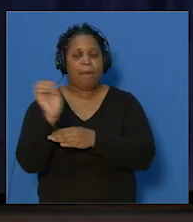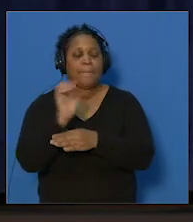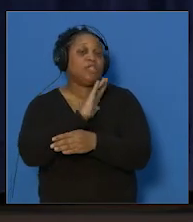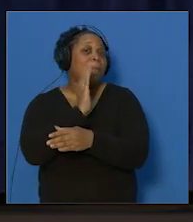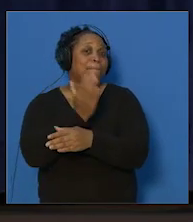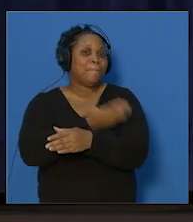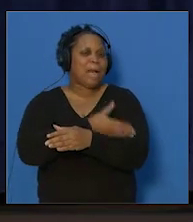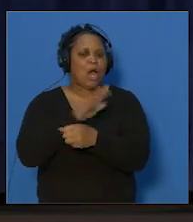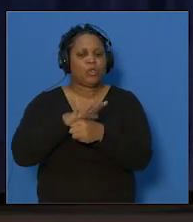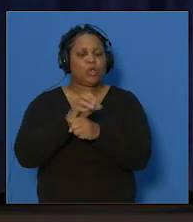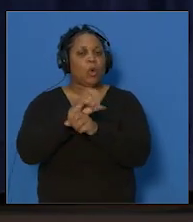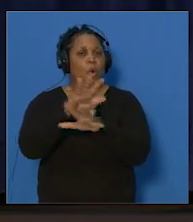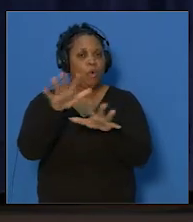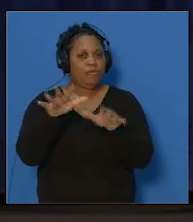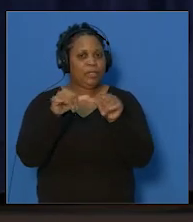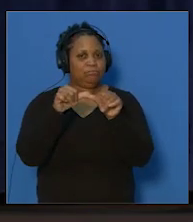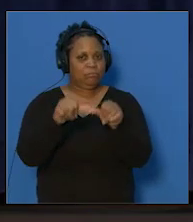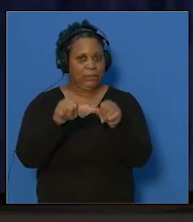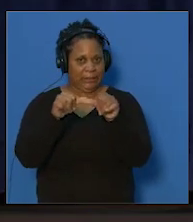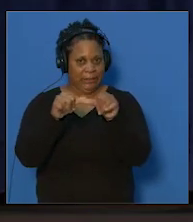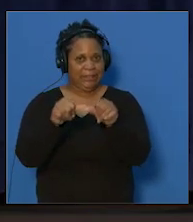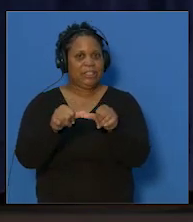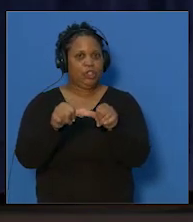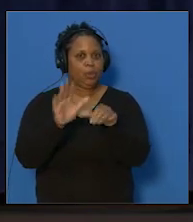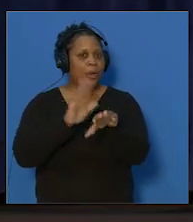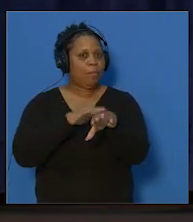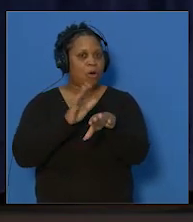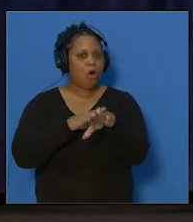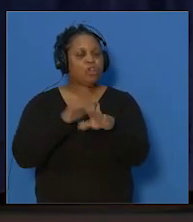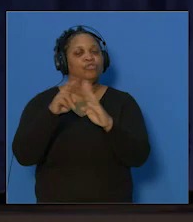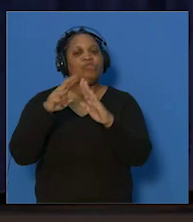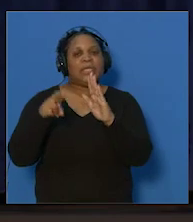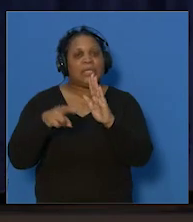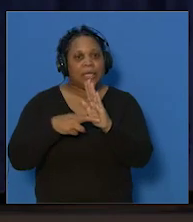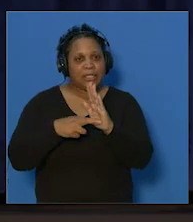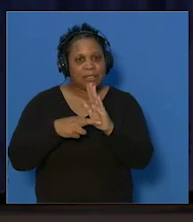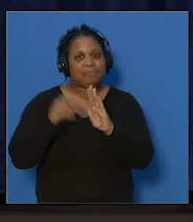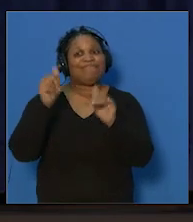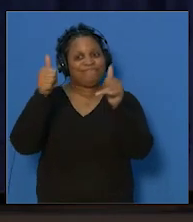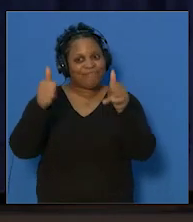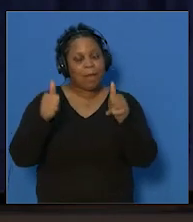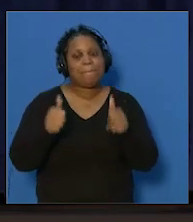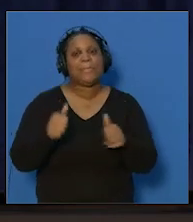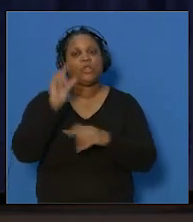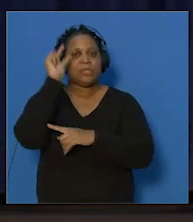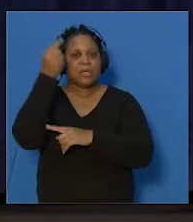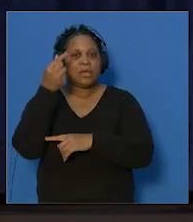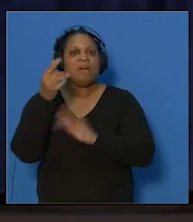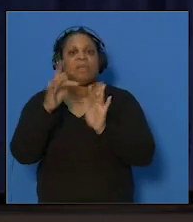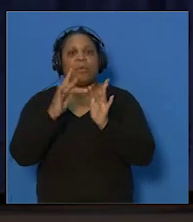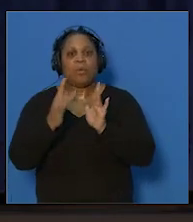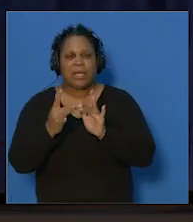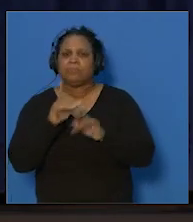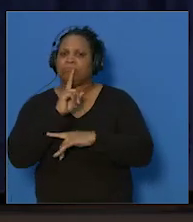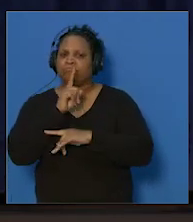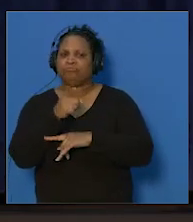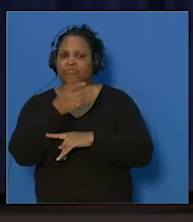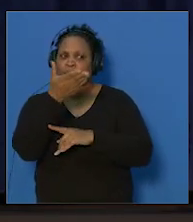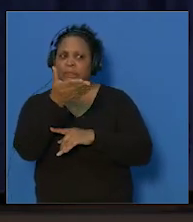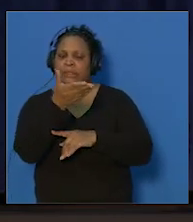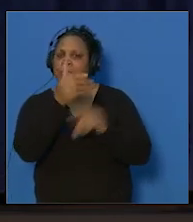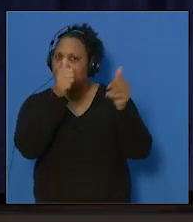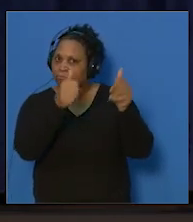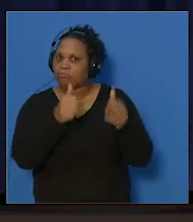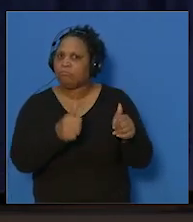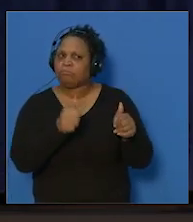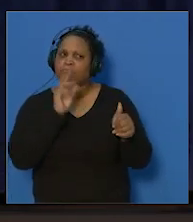powers COVID-19 continuing precautions regulations, has been posted on the government website, and we'll make sure it's there so you can take a